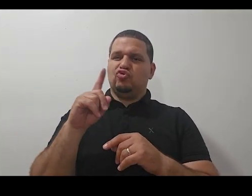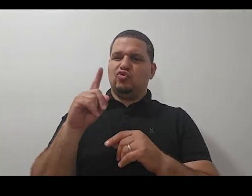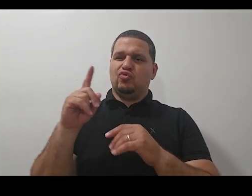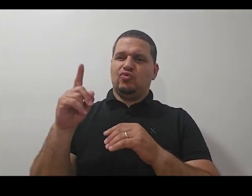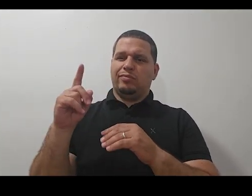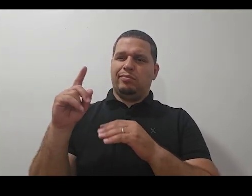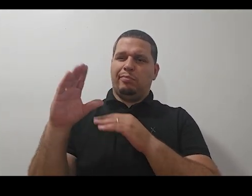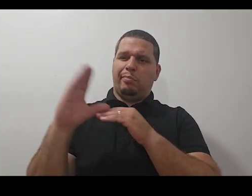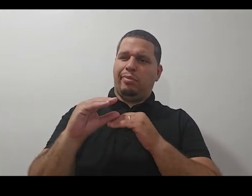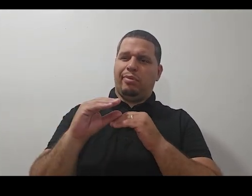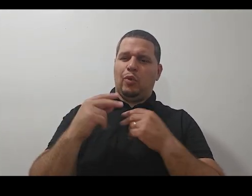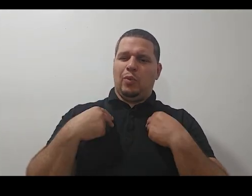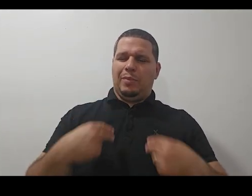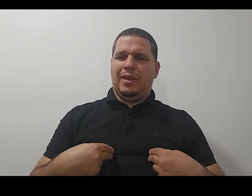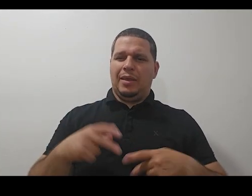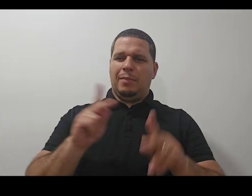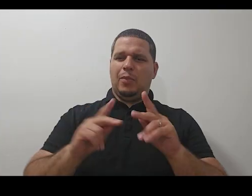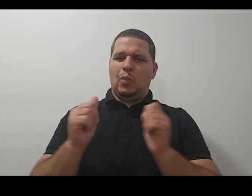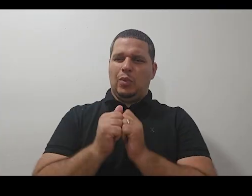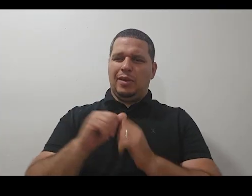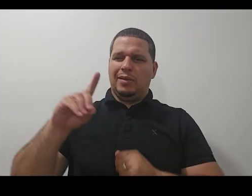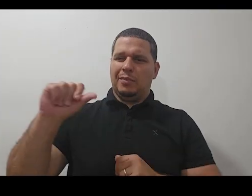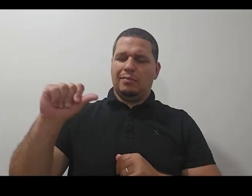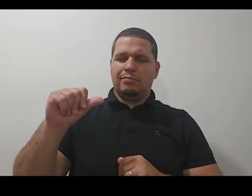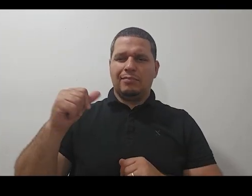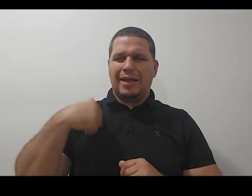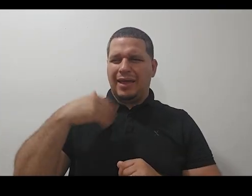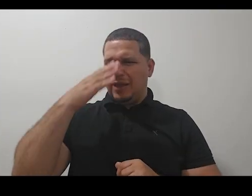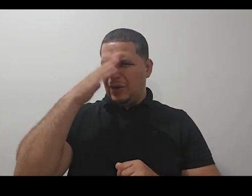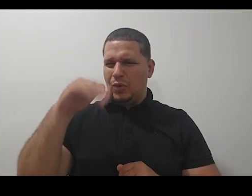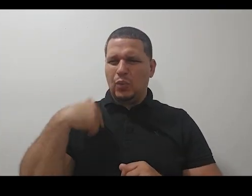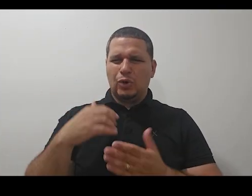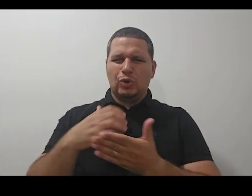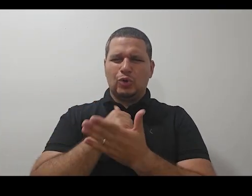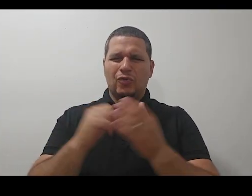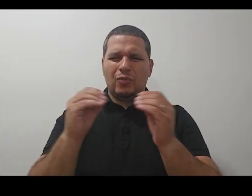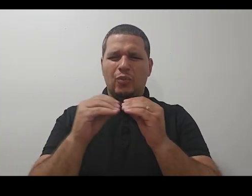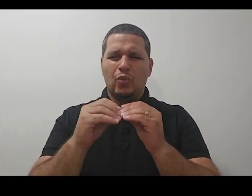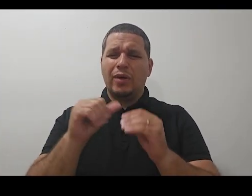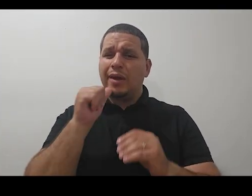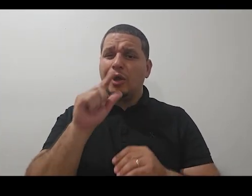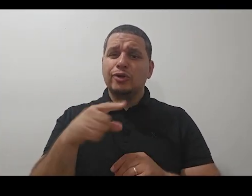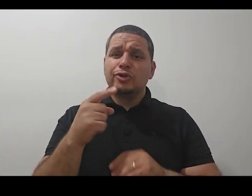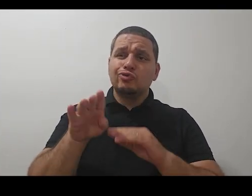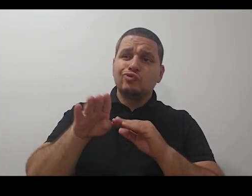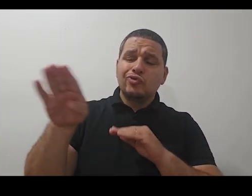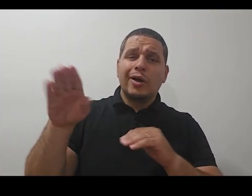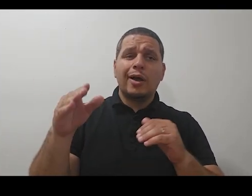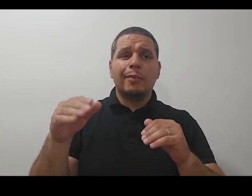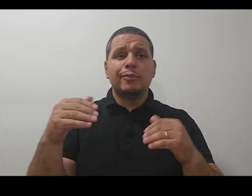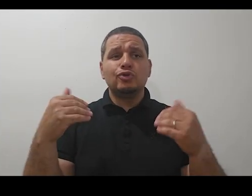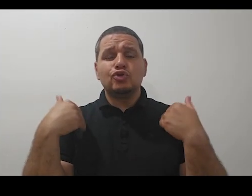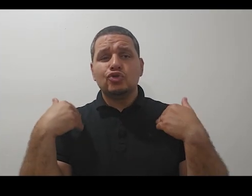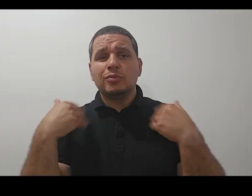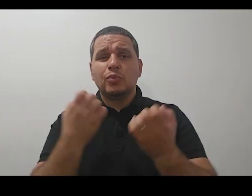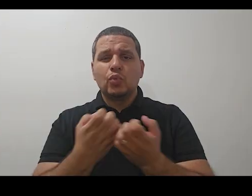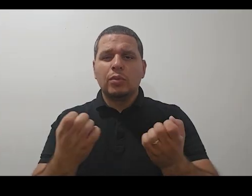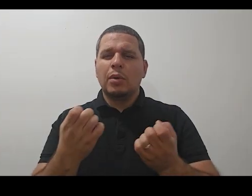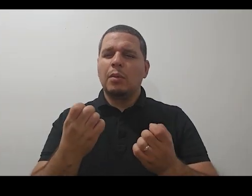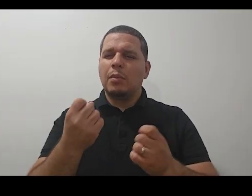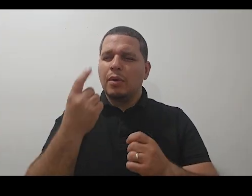of people with disabilities. I knew we deserved more, not just ramps and gym equipment, but a